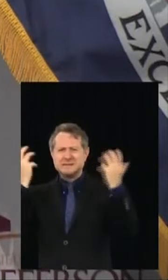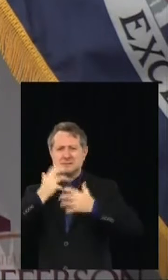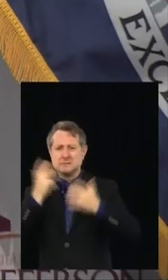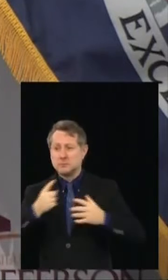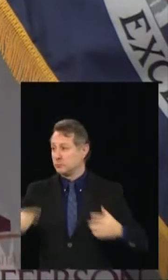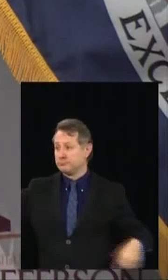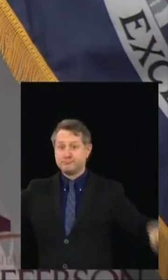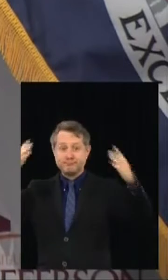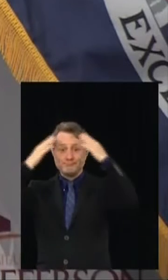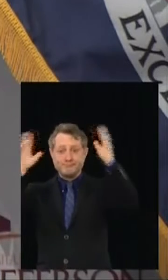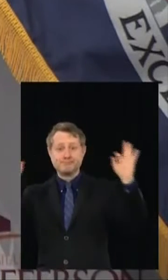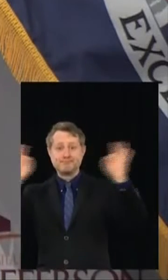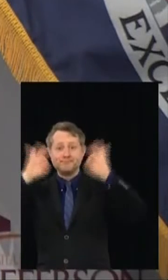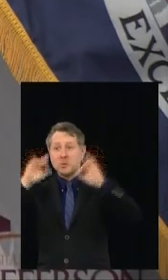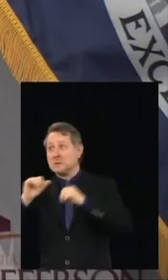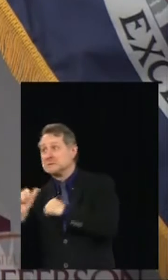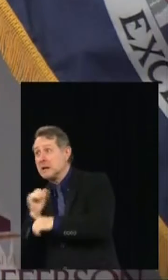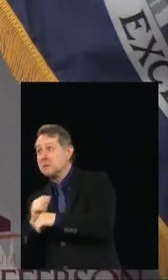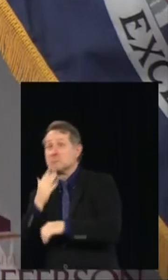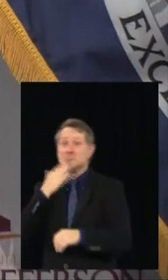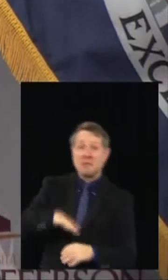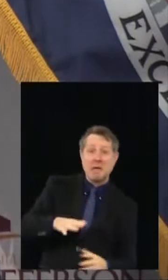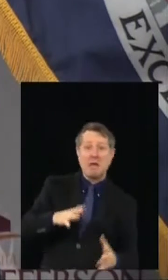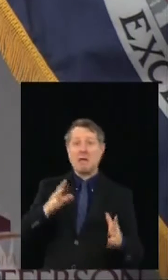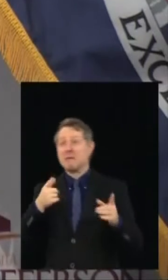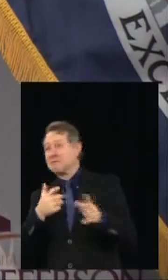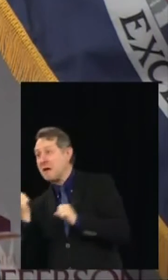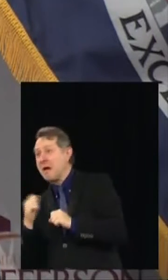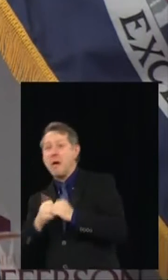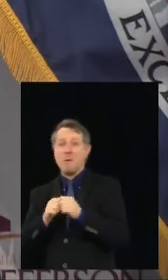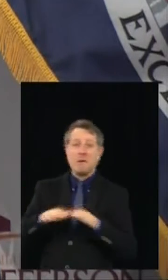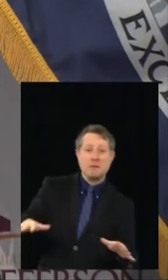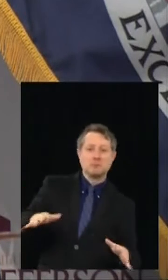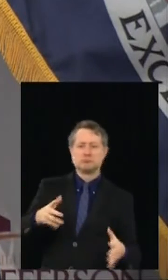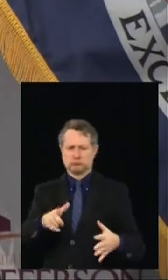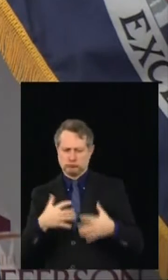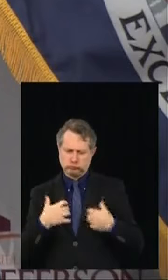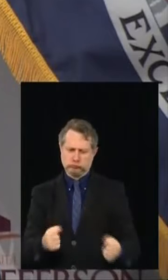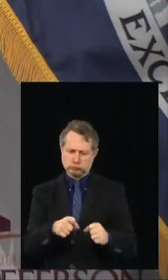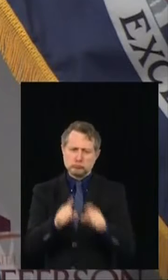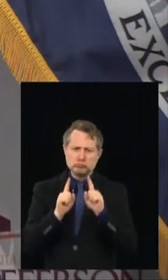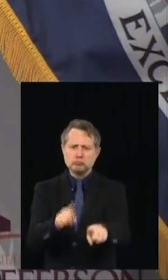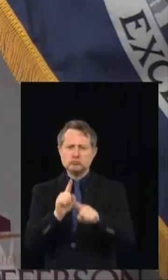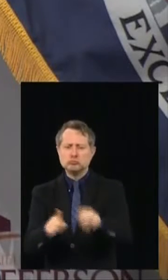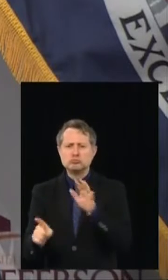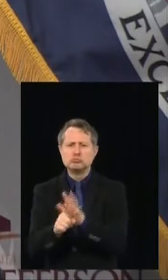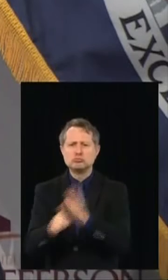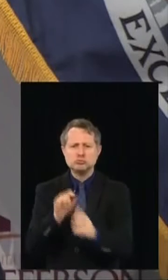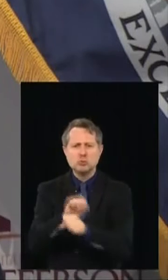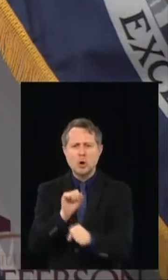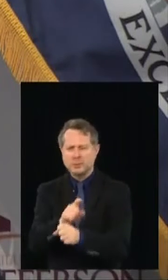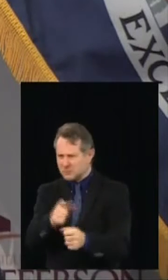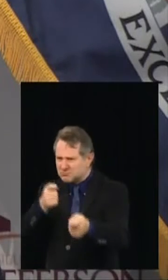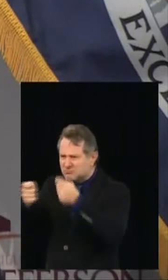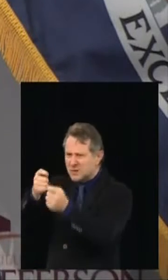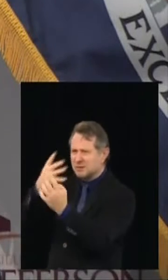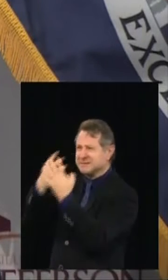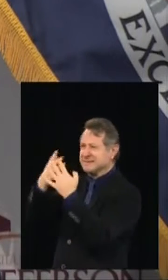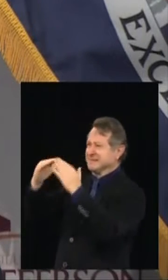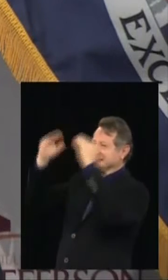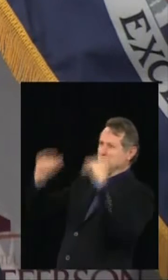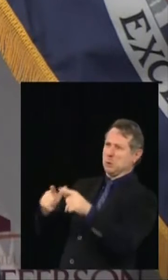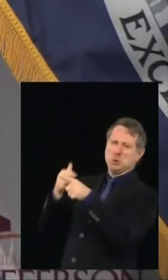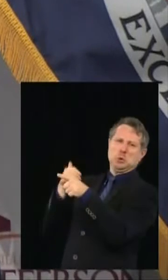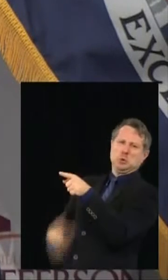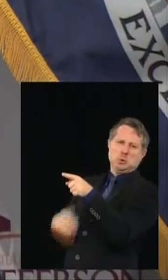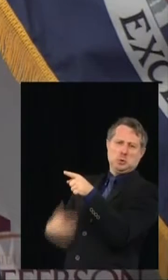how contagious it was, and they still showed up. They still showed up to manage the prison system. I'm